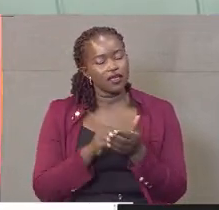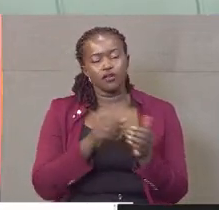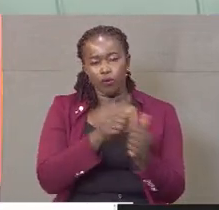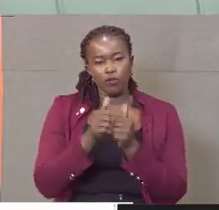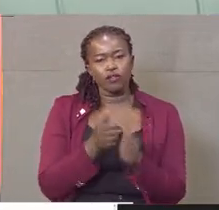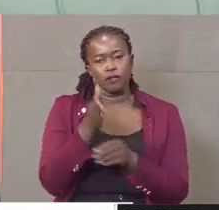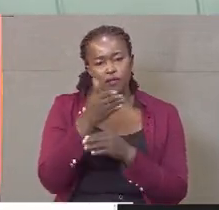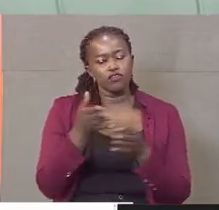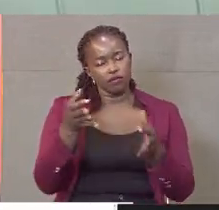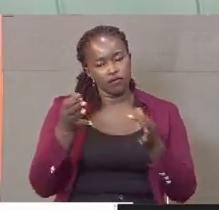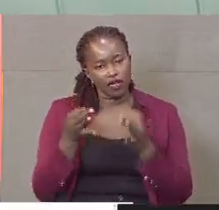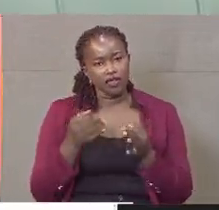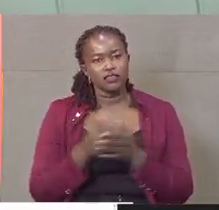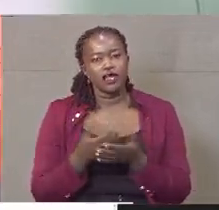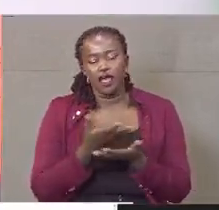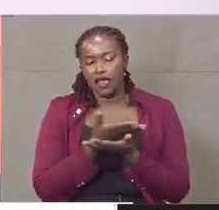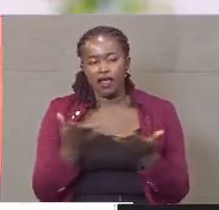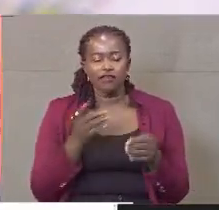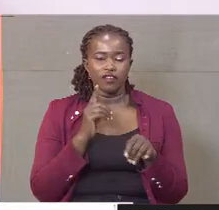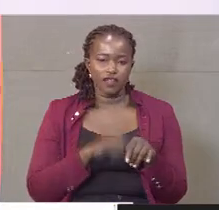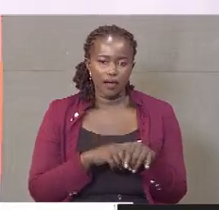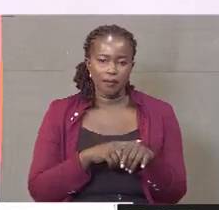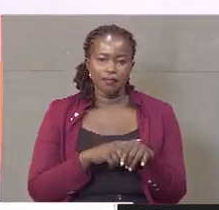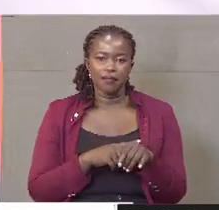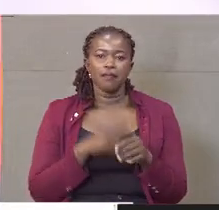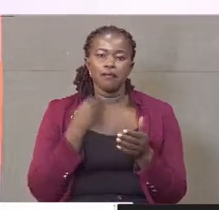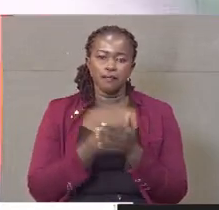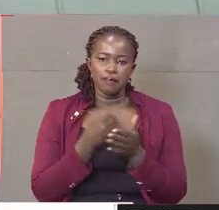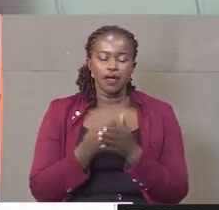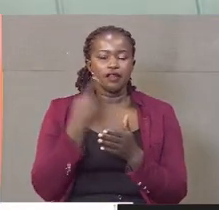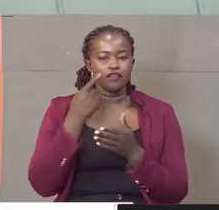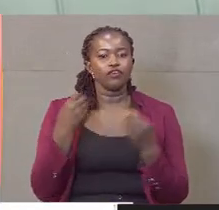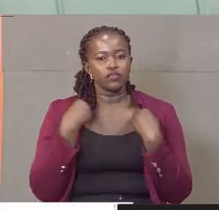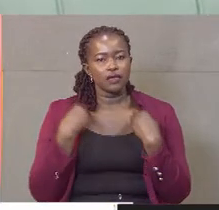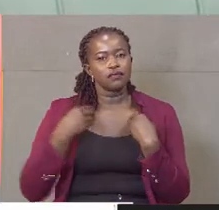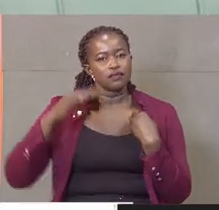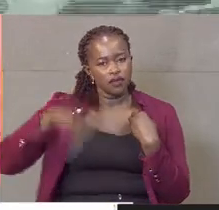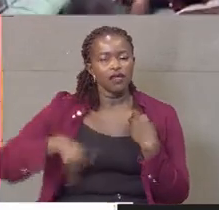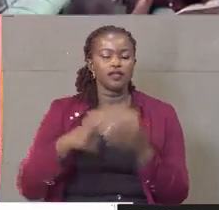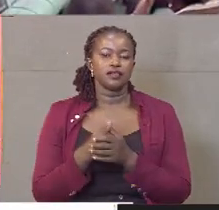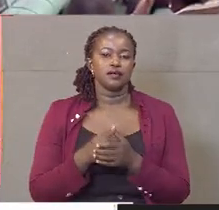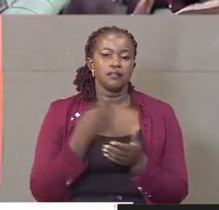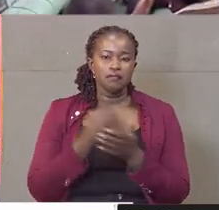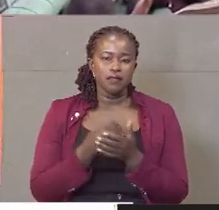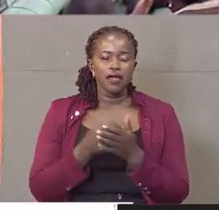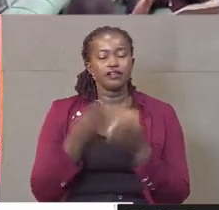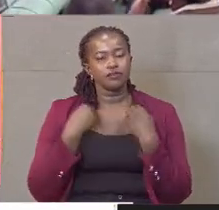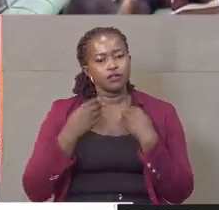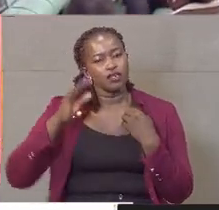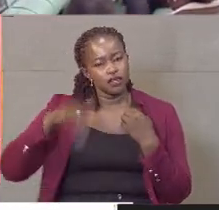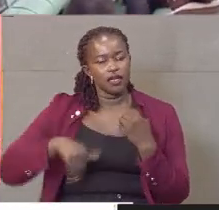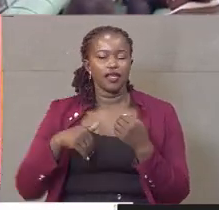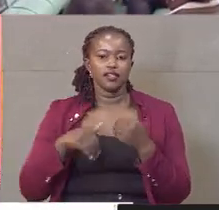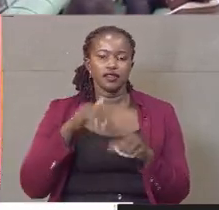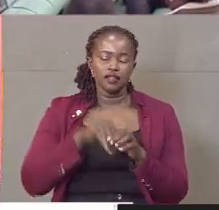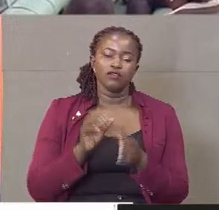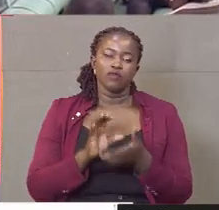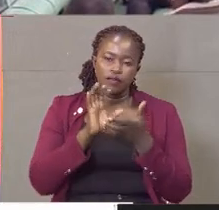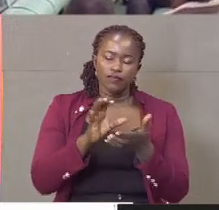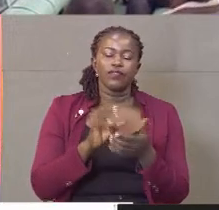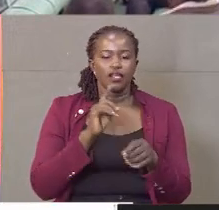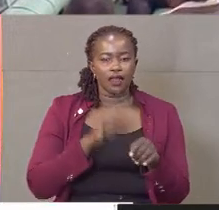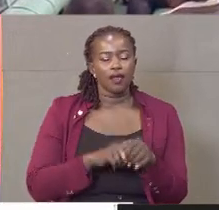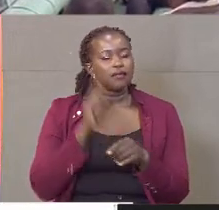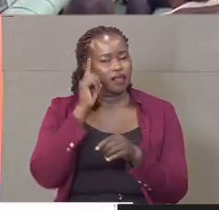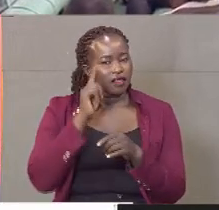Finance, every time money for sports is delayed in releasing, when they think of